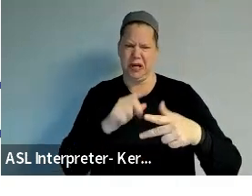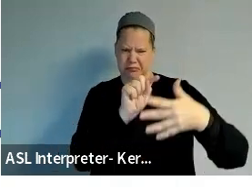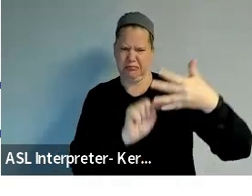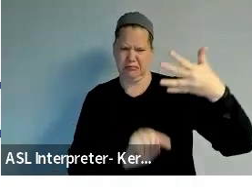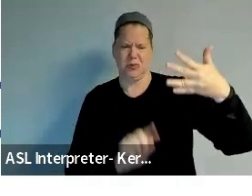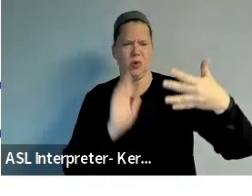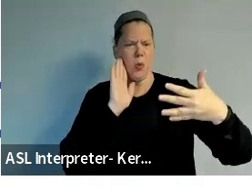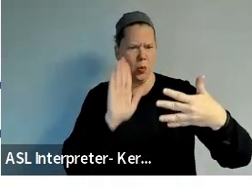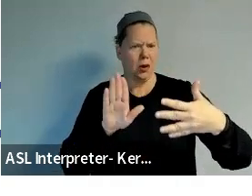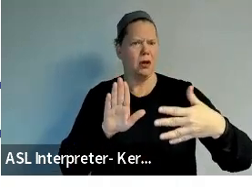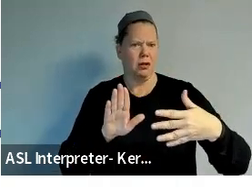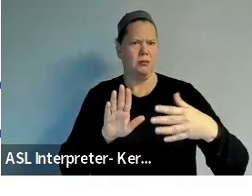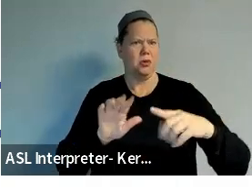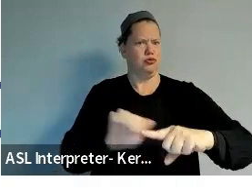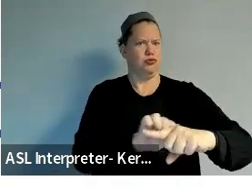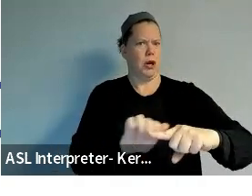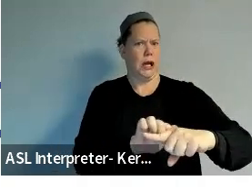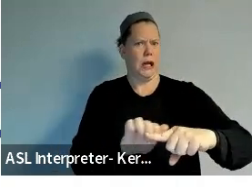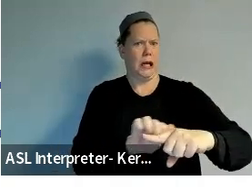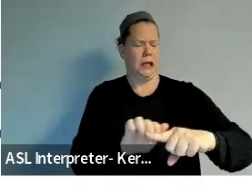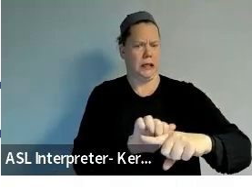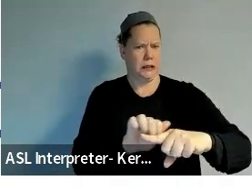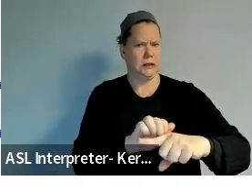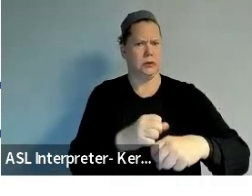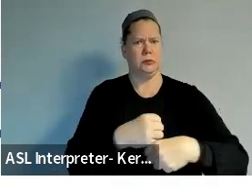programs, which include